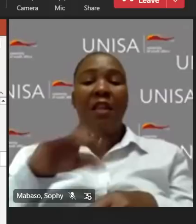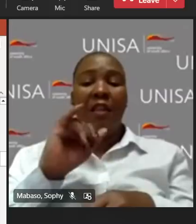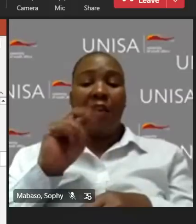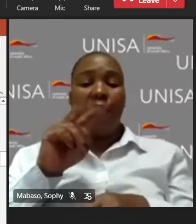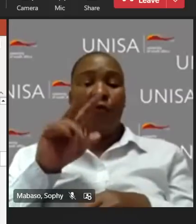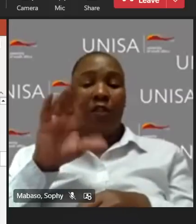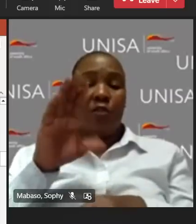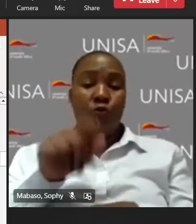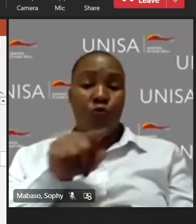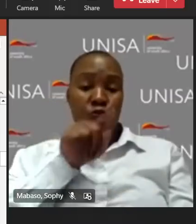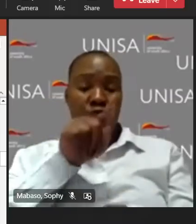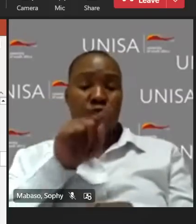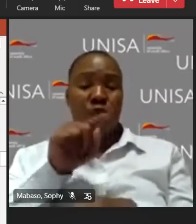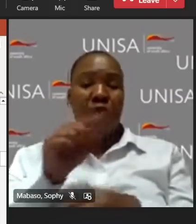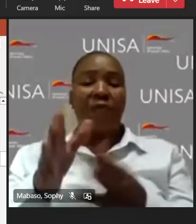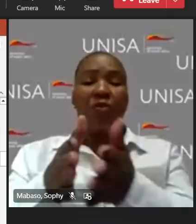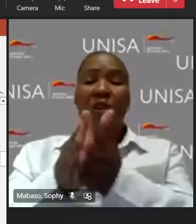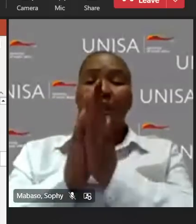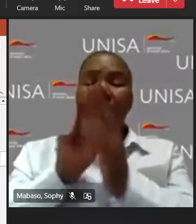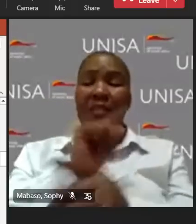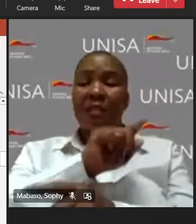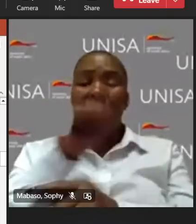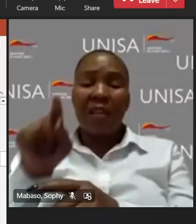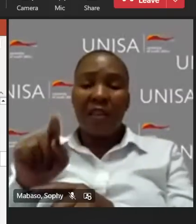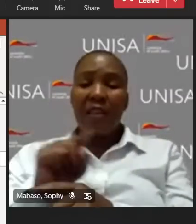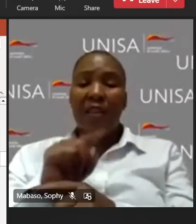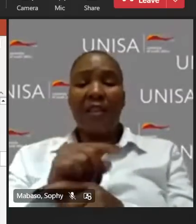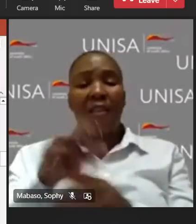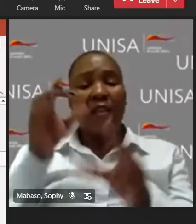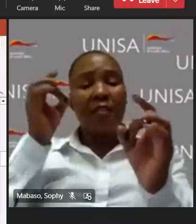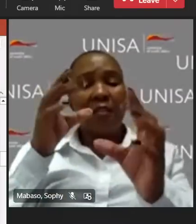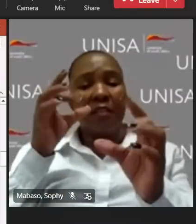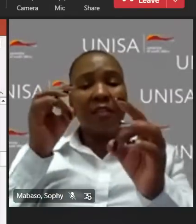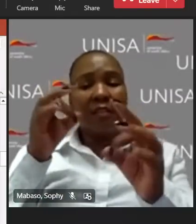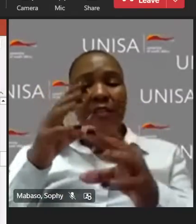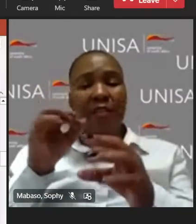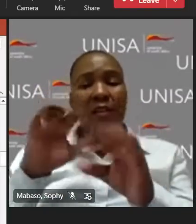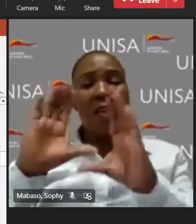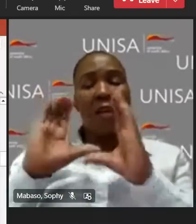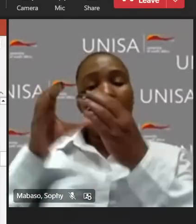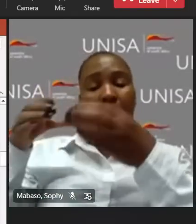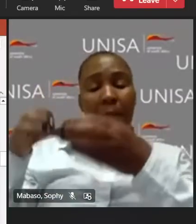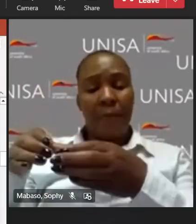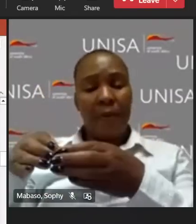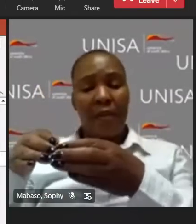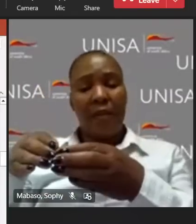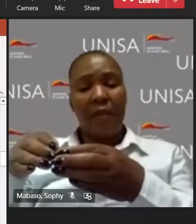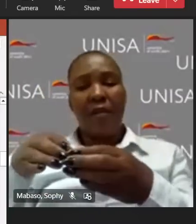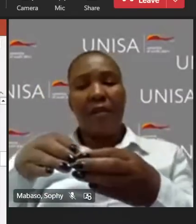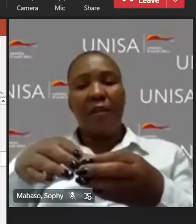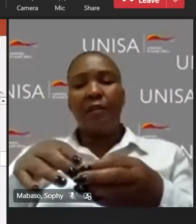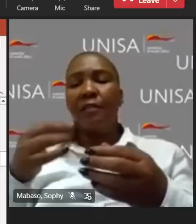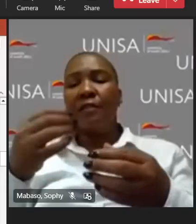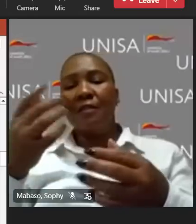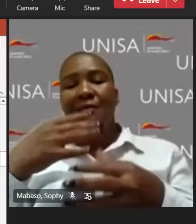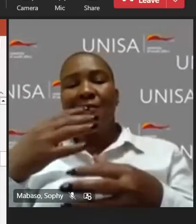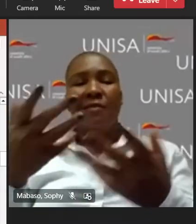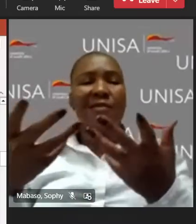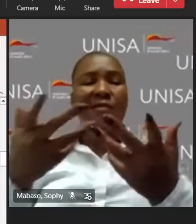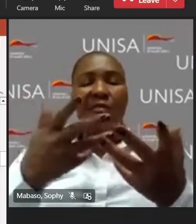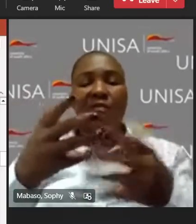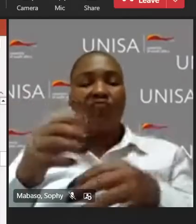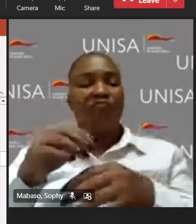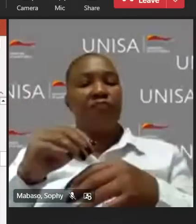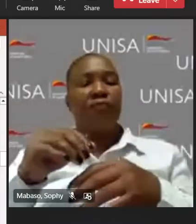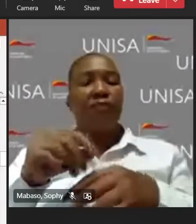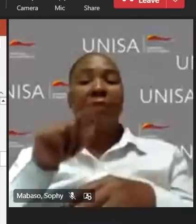So we will request those information on a company letterhead signed and stamped so that